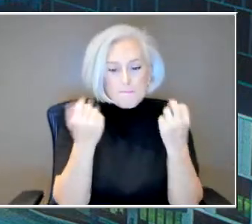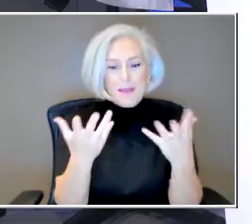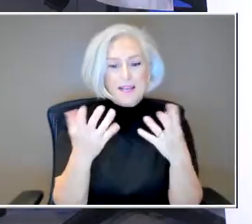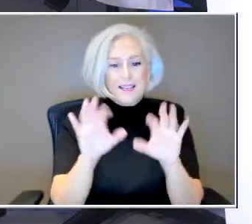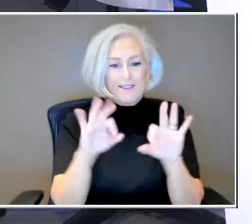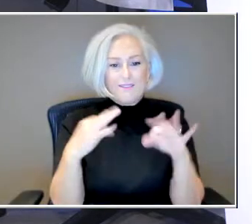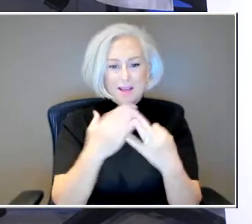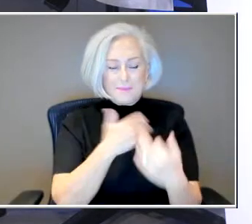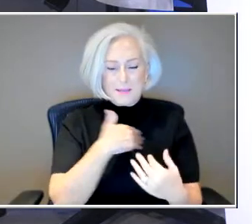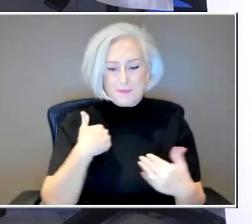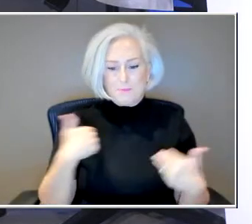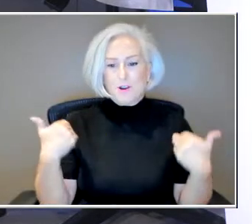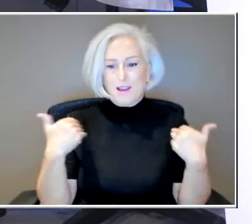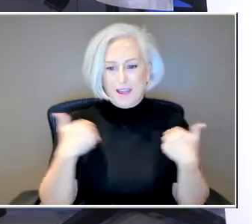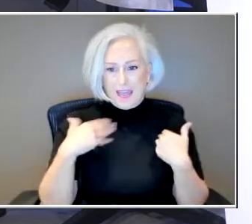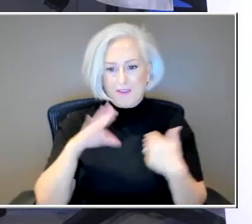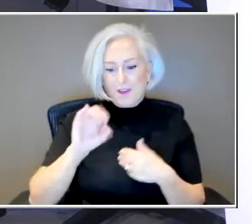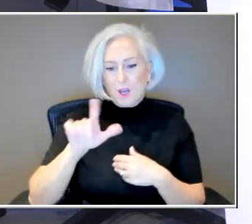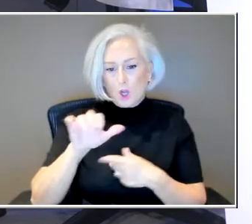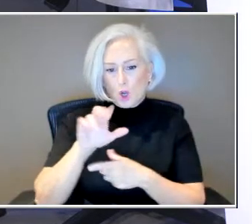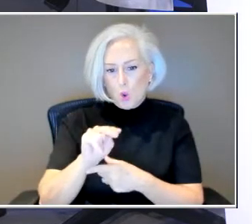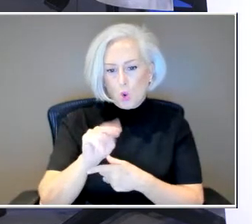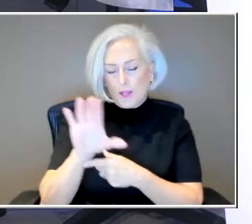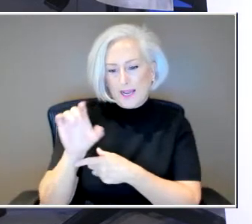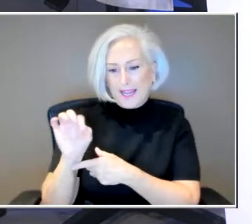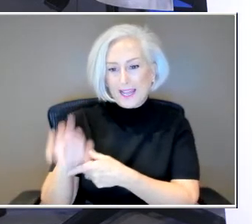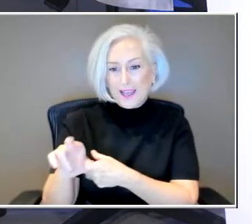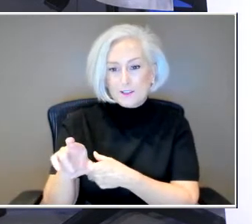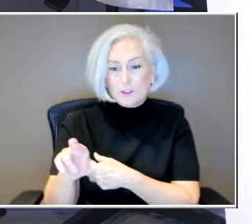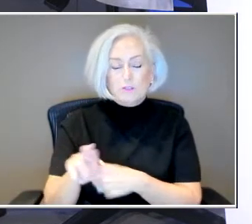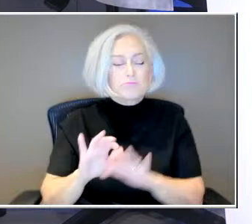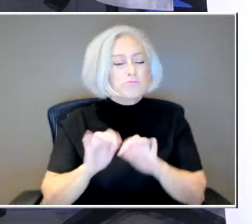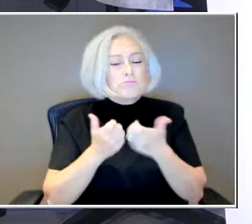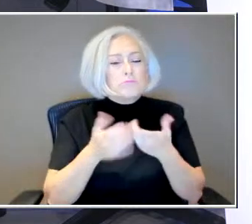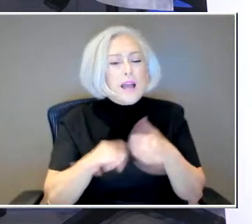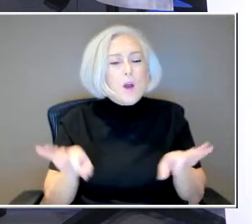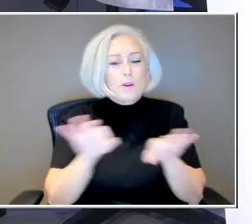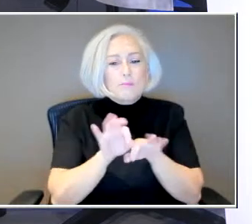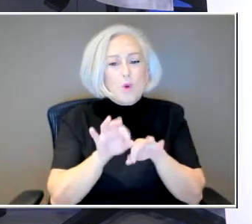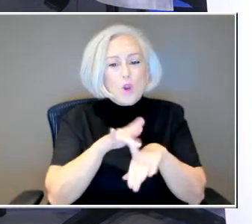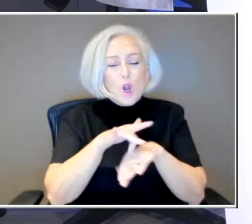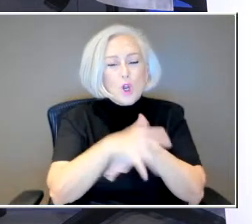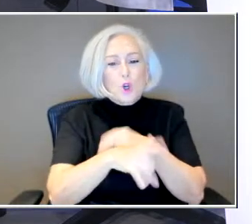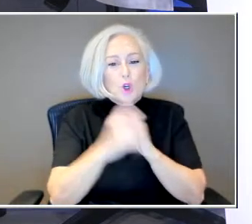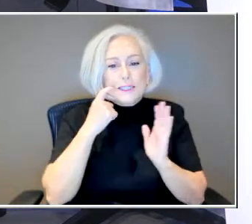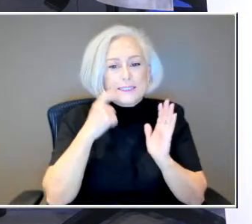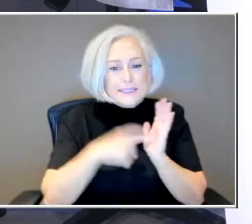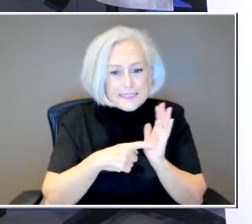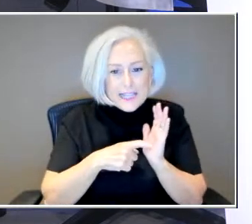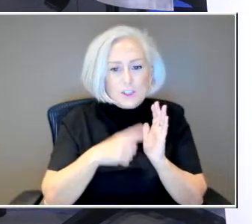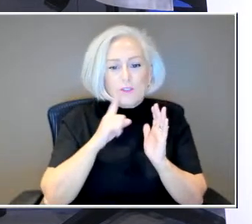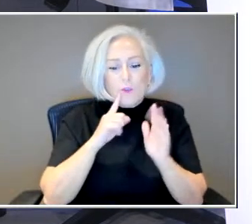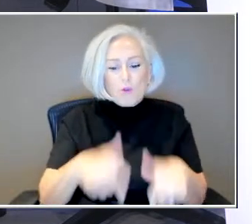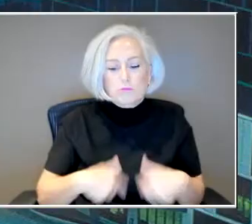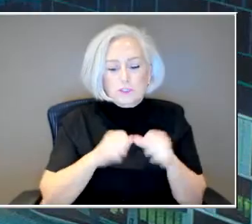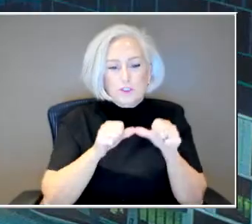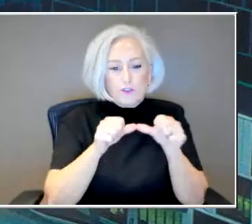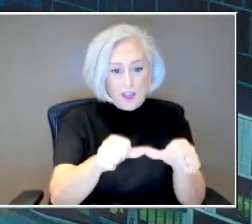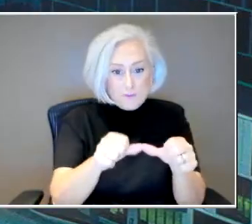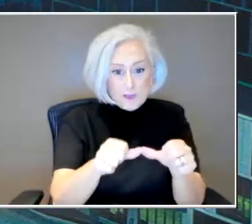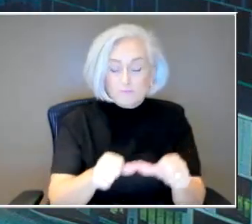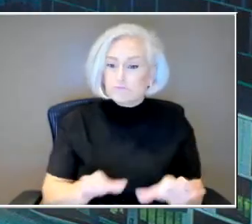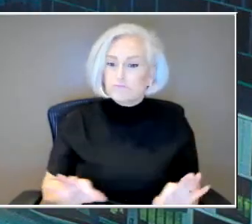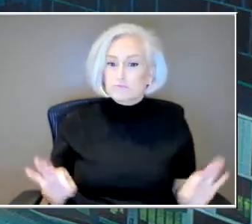So explain then just how important early detection intervention is for survivability. So it makes a big difference. So multiple studies